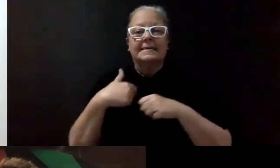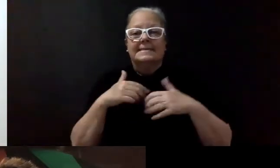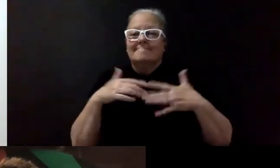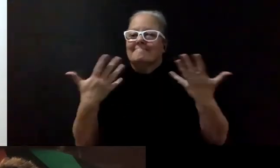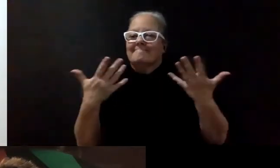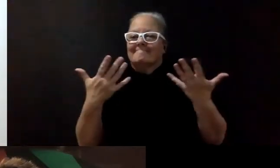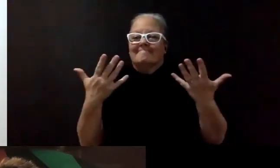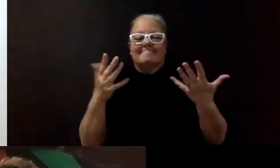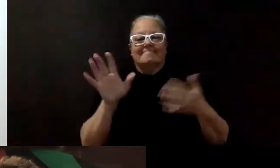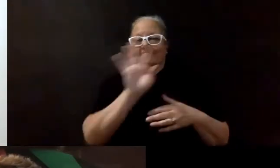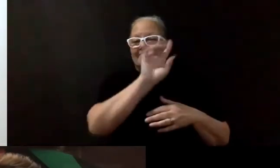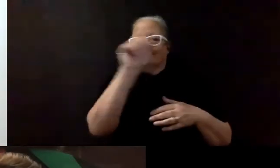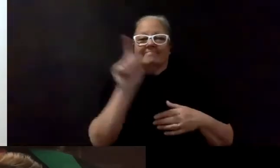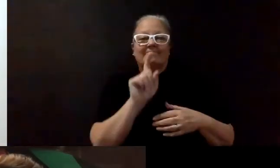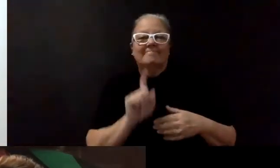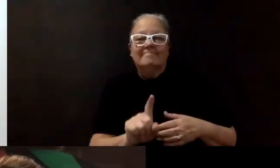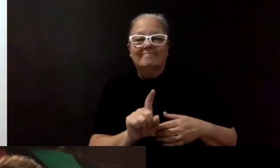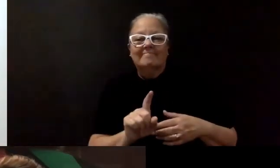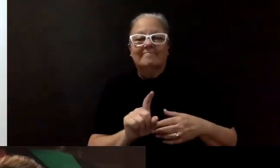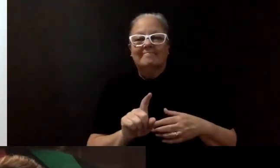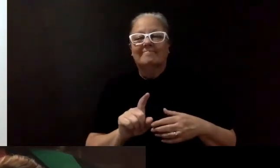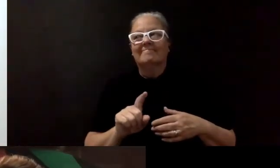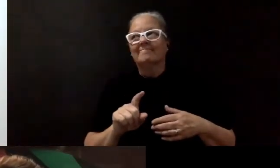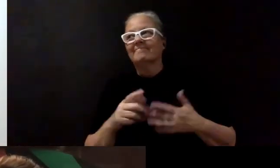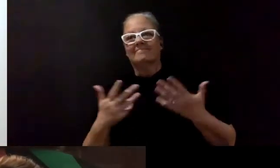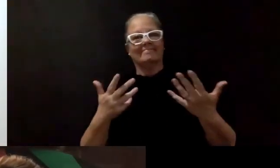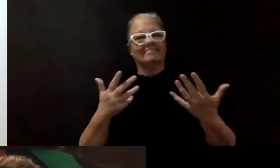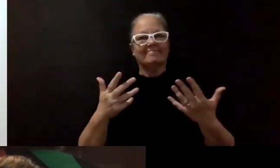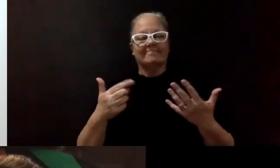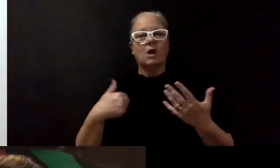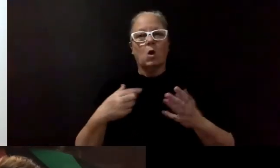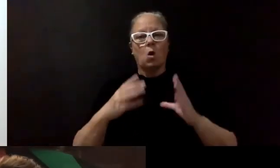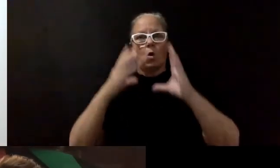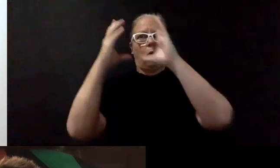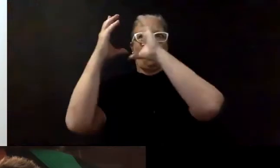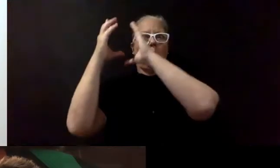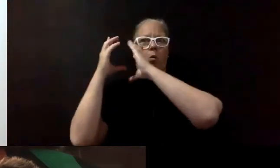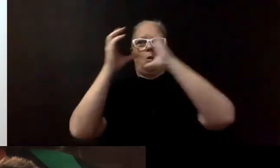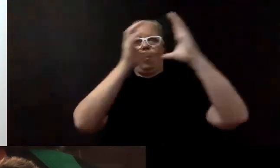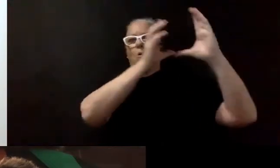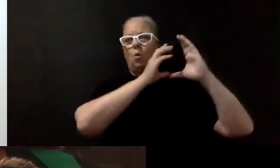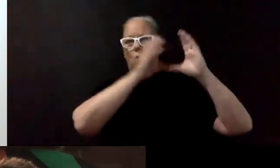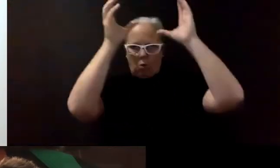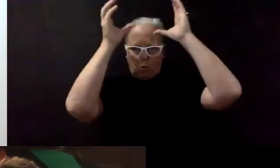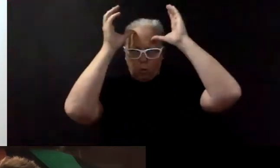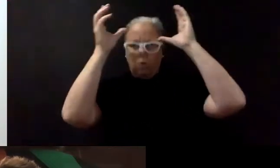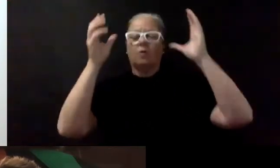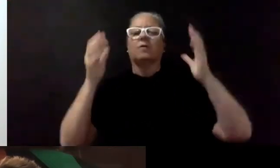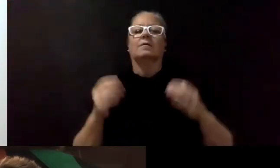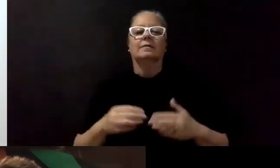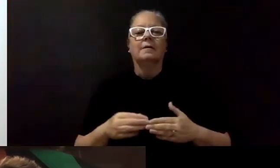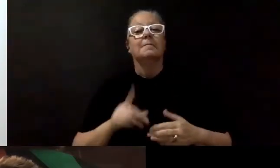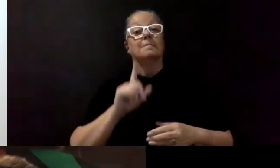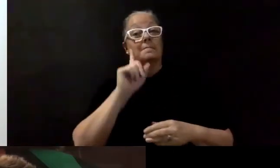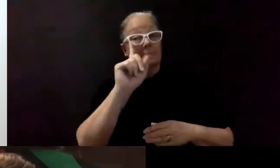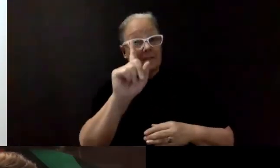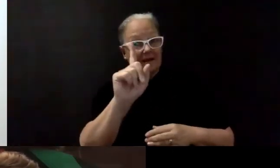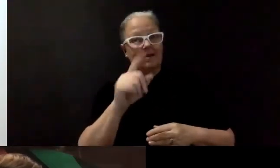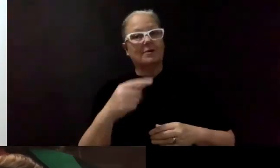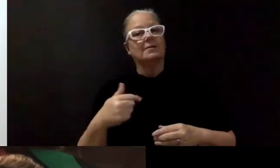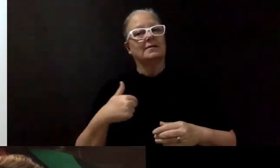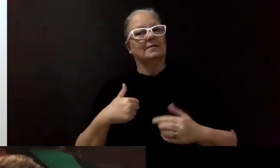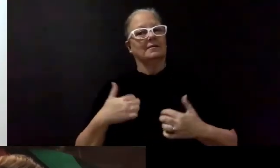slightly overwhelming, but I am incredibly excited for what we're about to